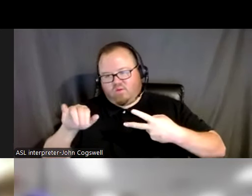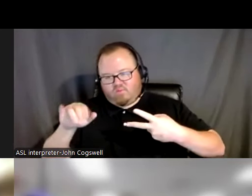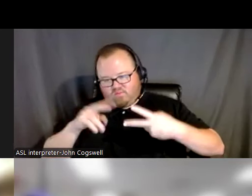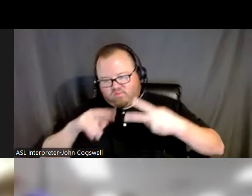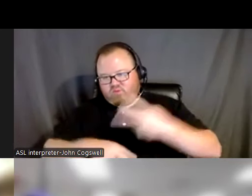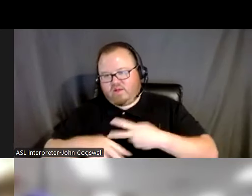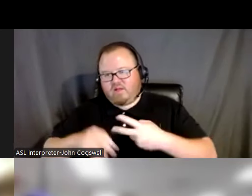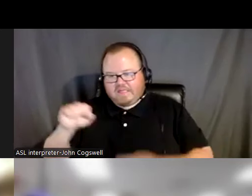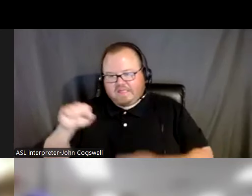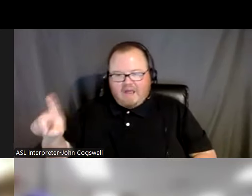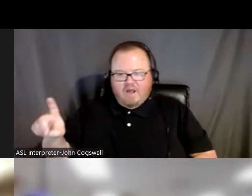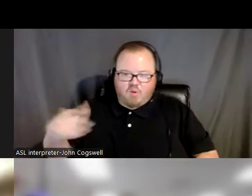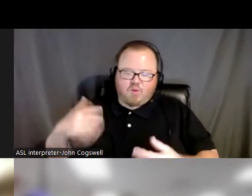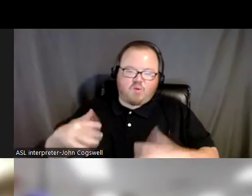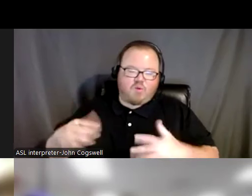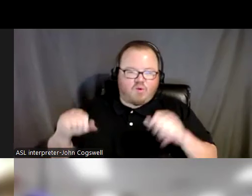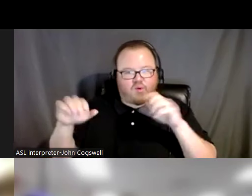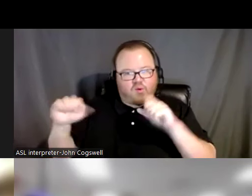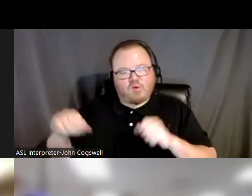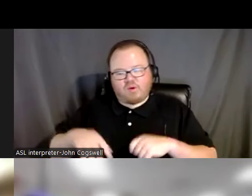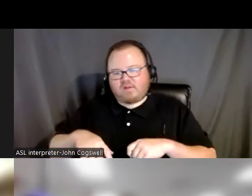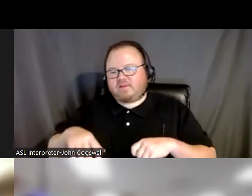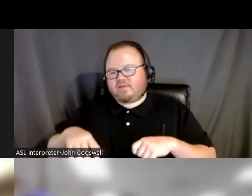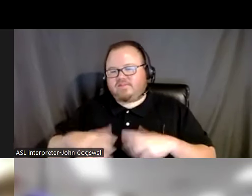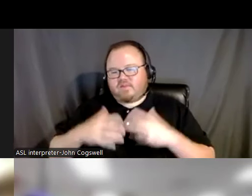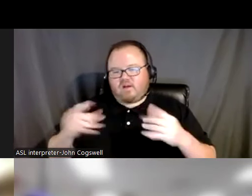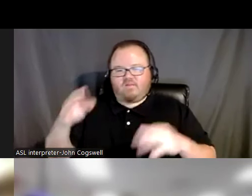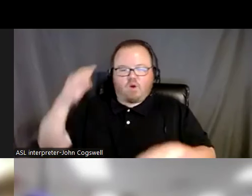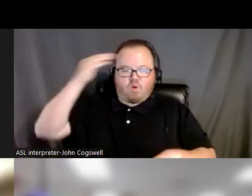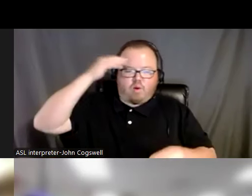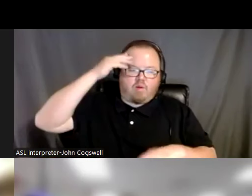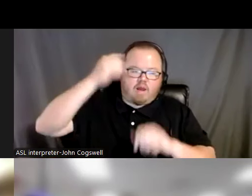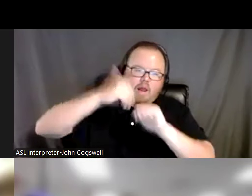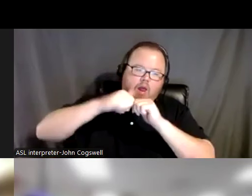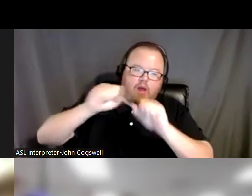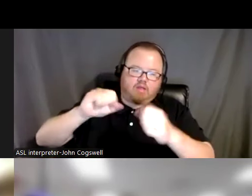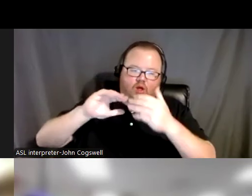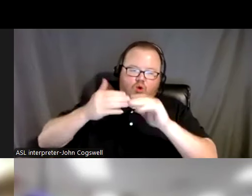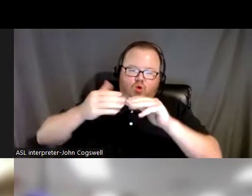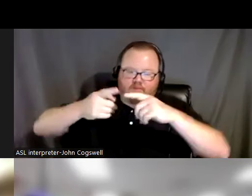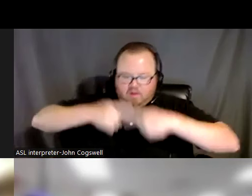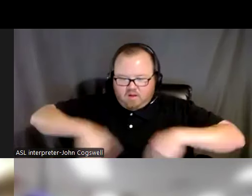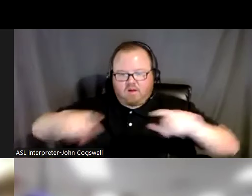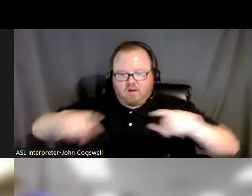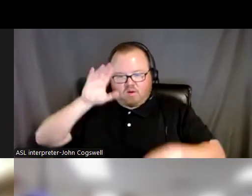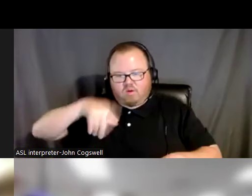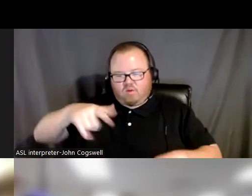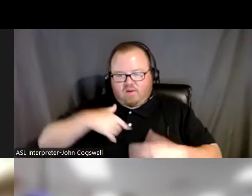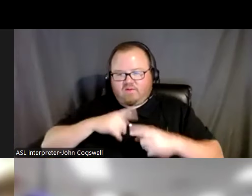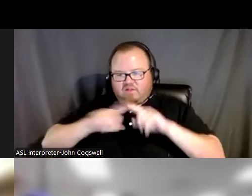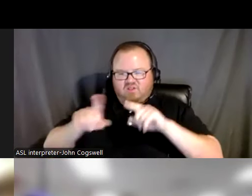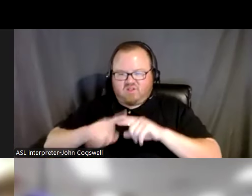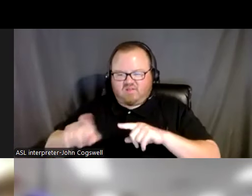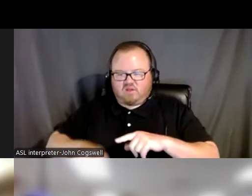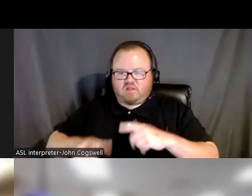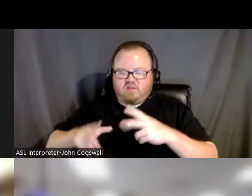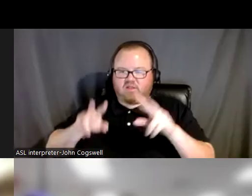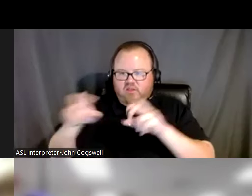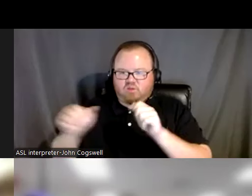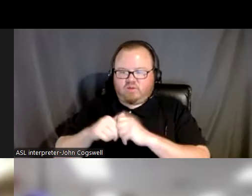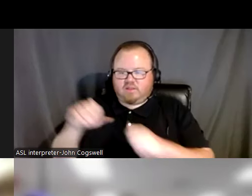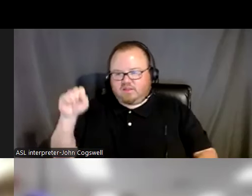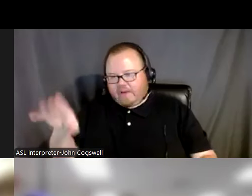phenomenal. And so there's more and more awareness of how, as a community, and I know you've had some issues between San Bernardino and